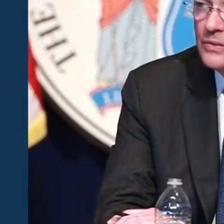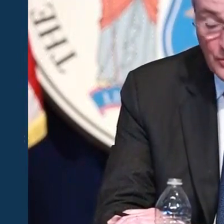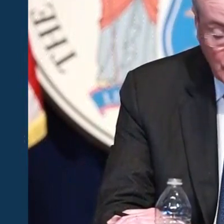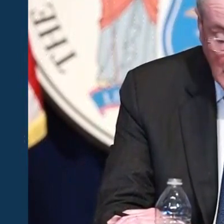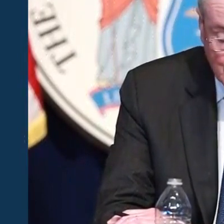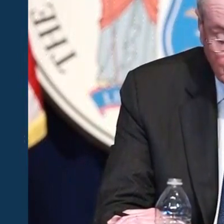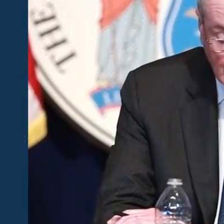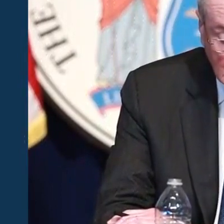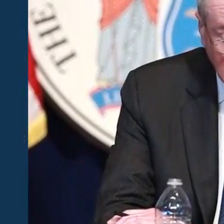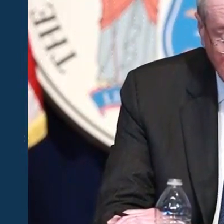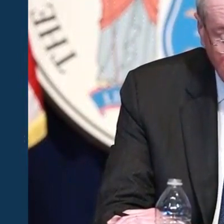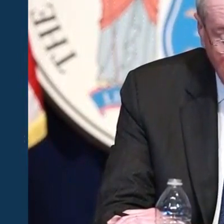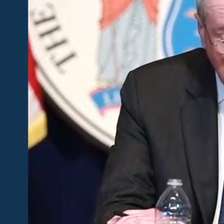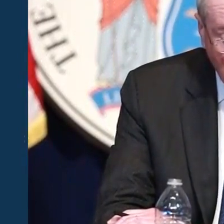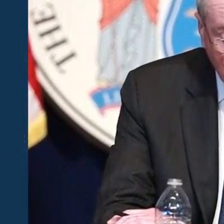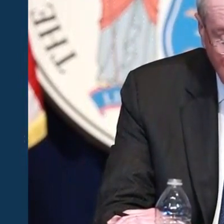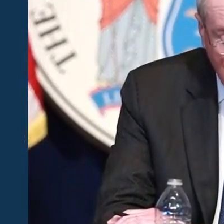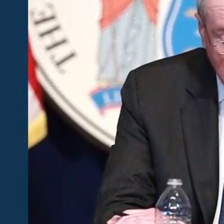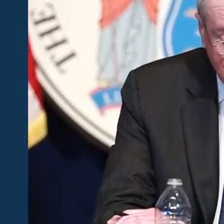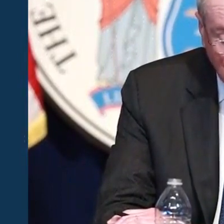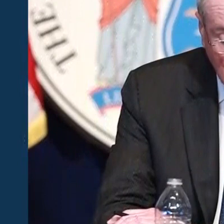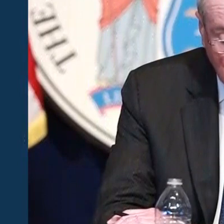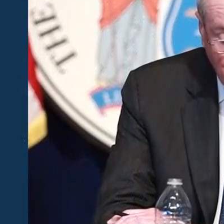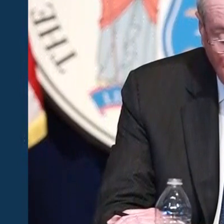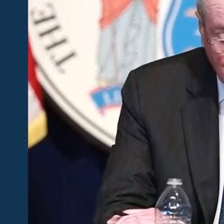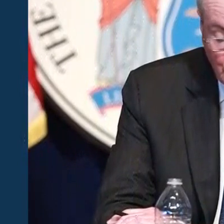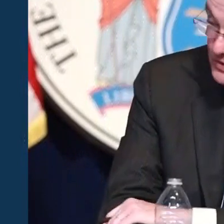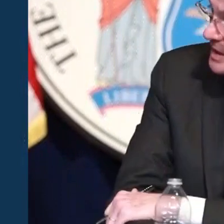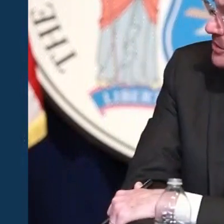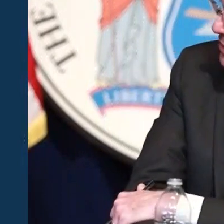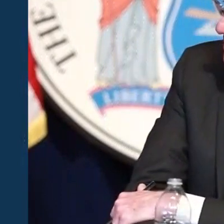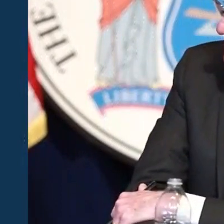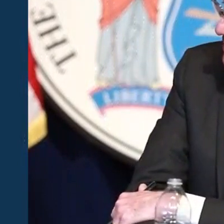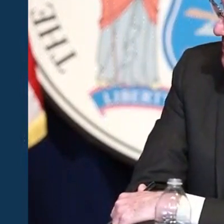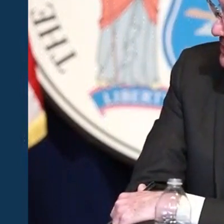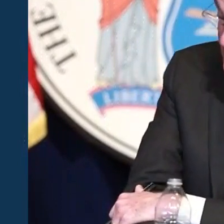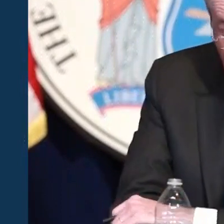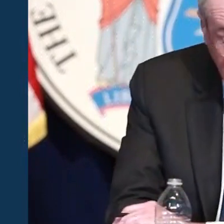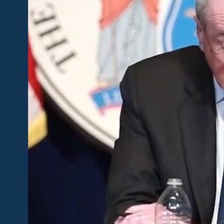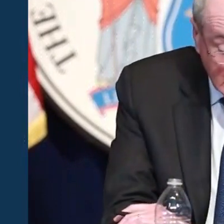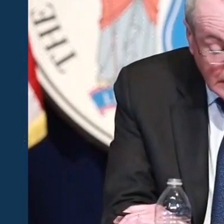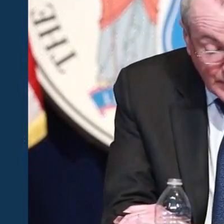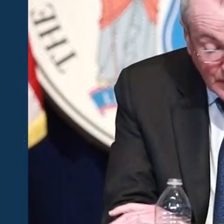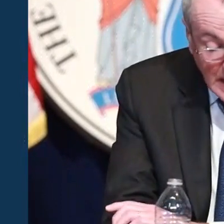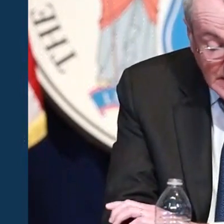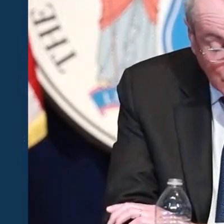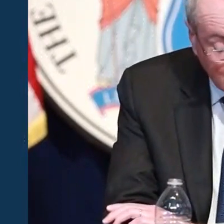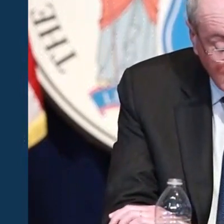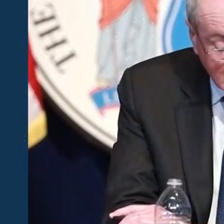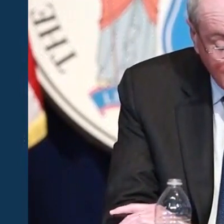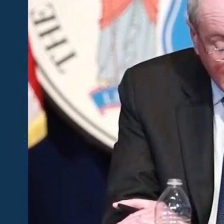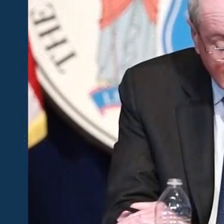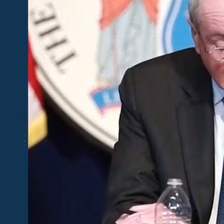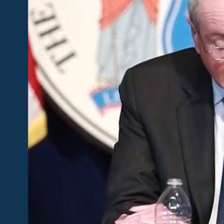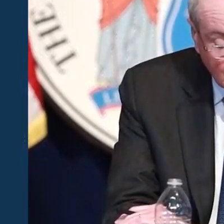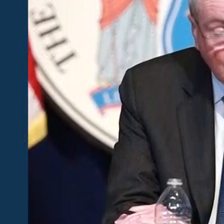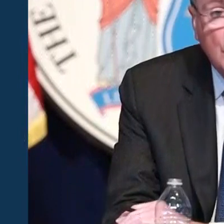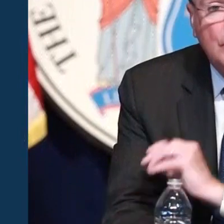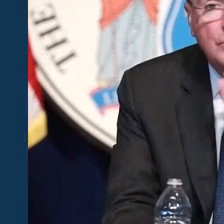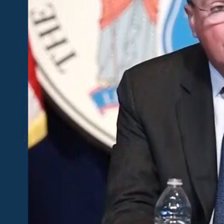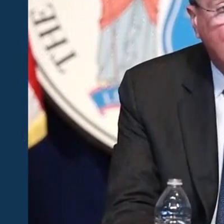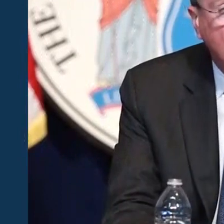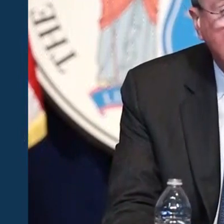Hospital Association. There may be overnight changes or late reports, as Judy I'm sure will agree with, that are not yet reflective in that data.